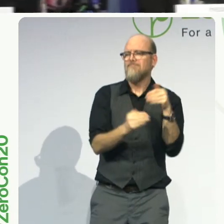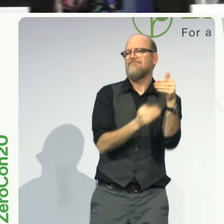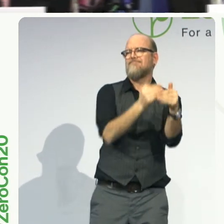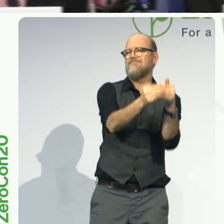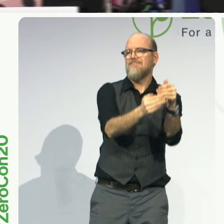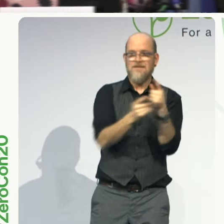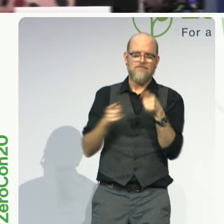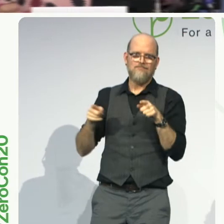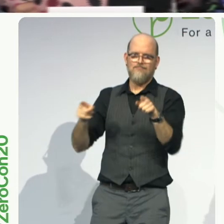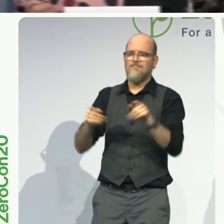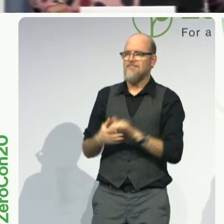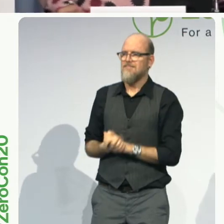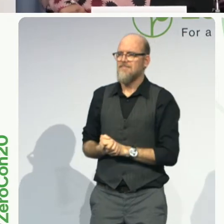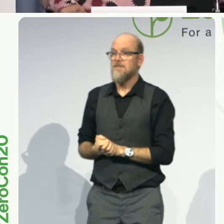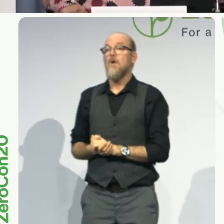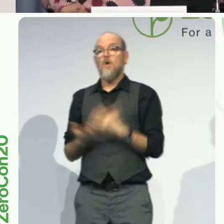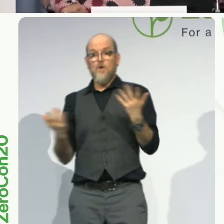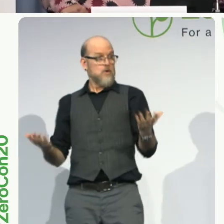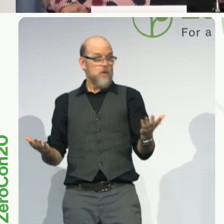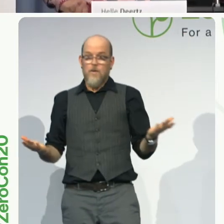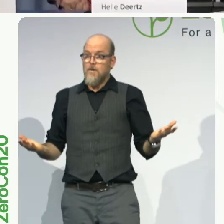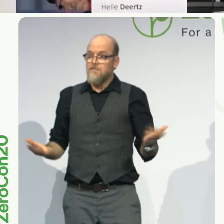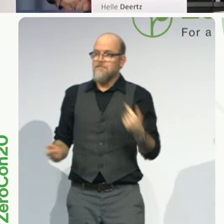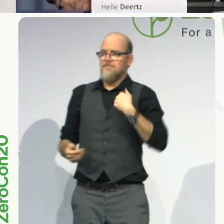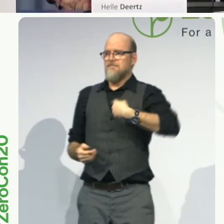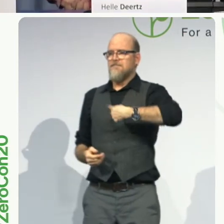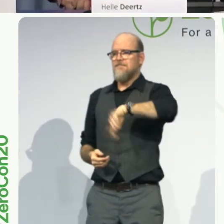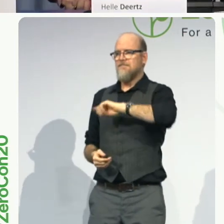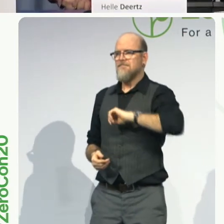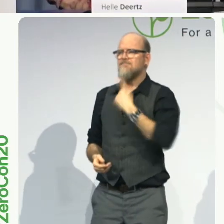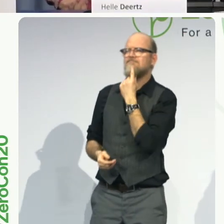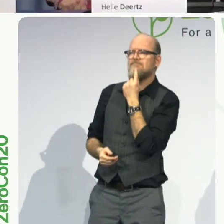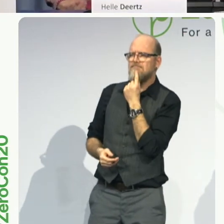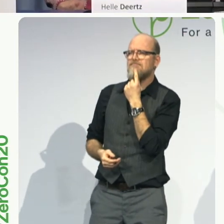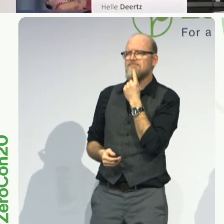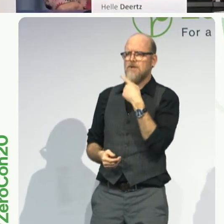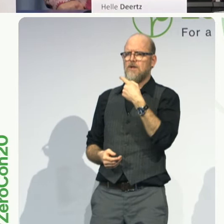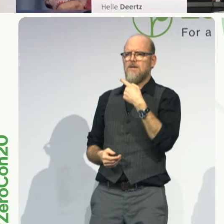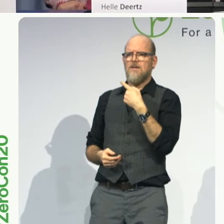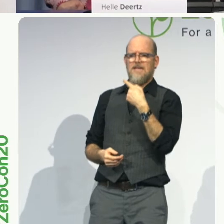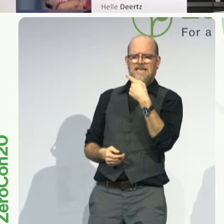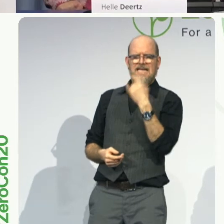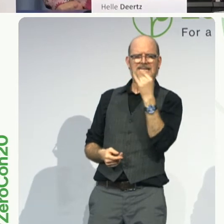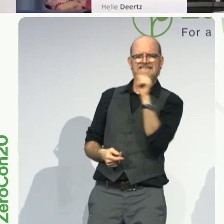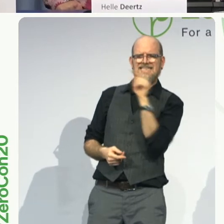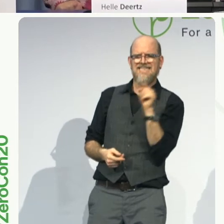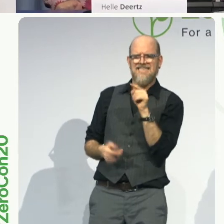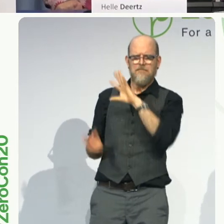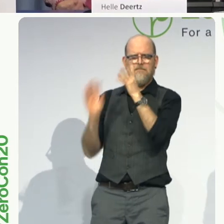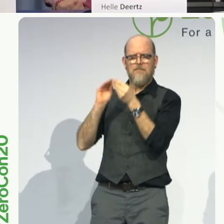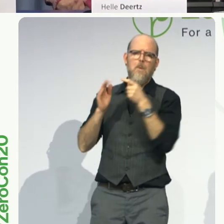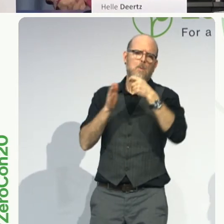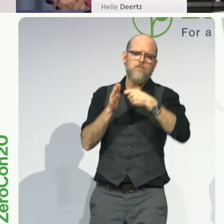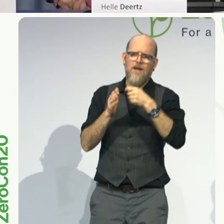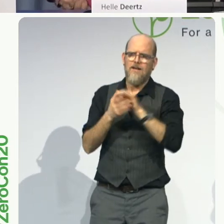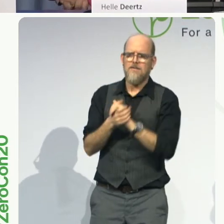Yes, and when we are looking at the GIZ projects on inclusion in general, we have at the moment